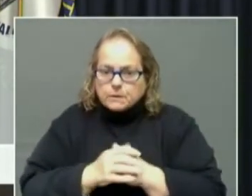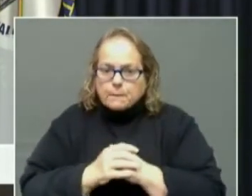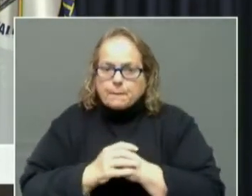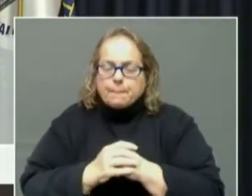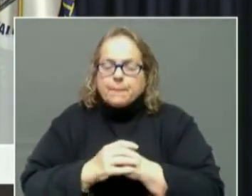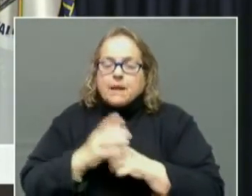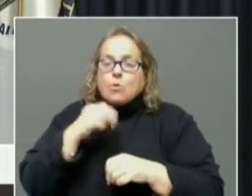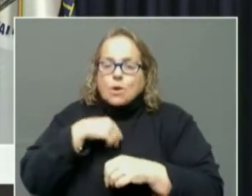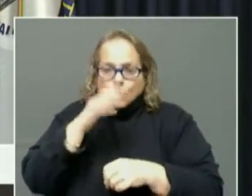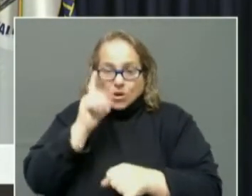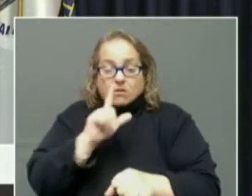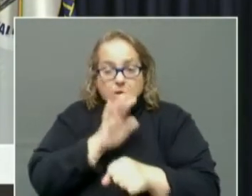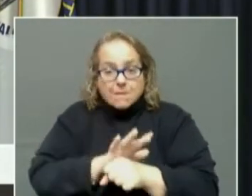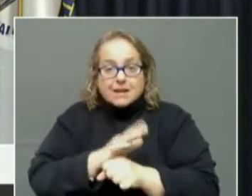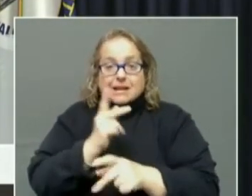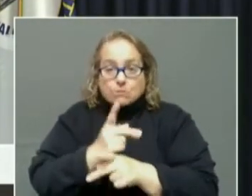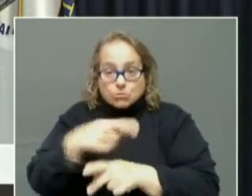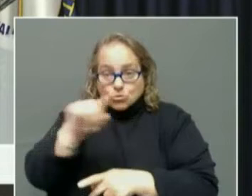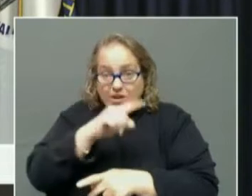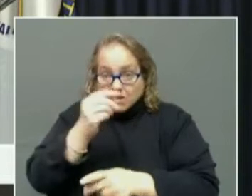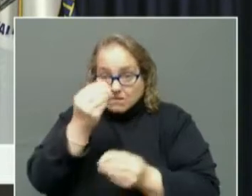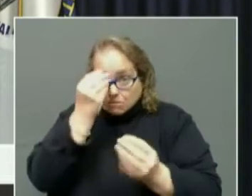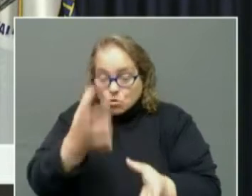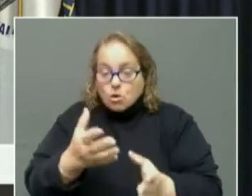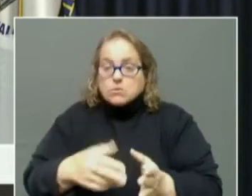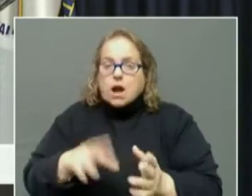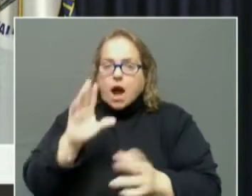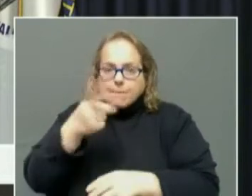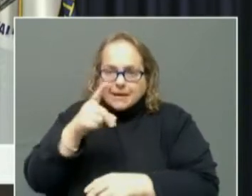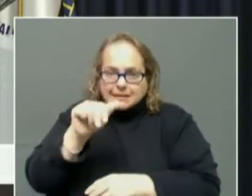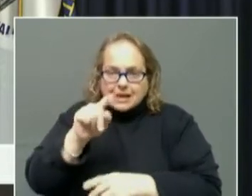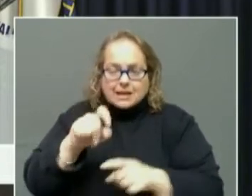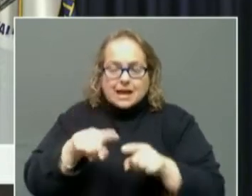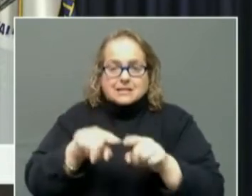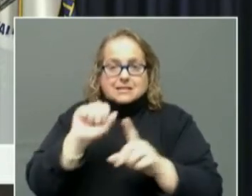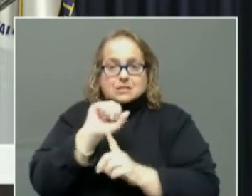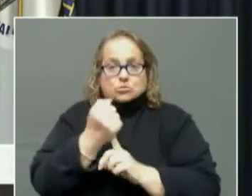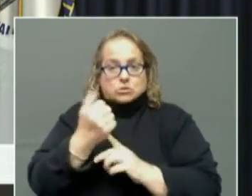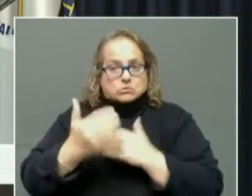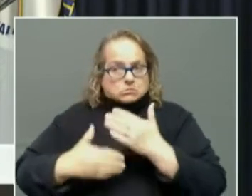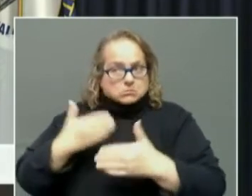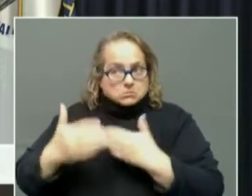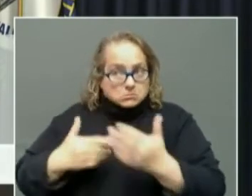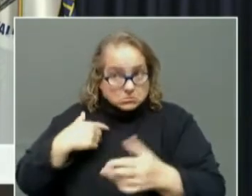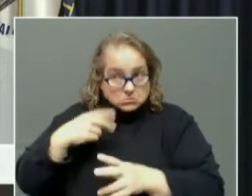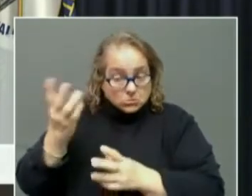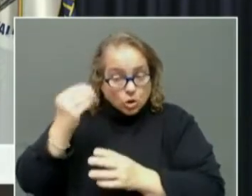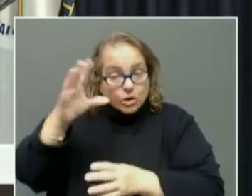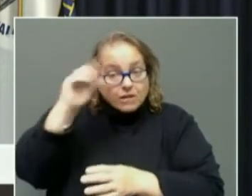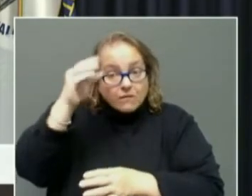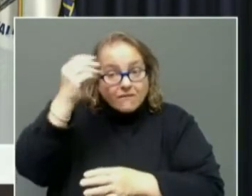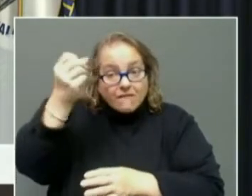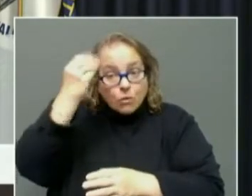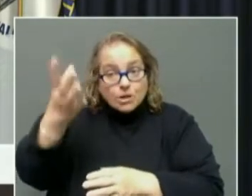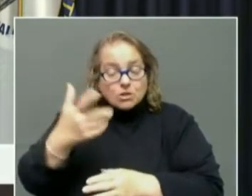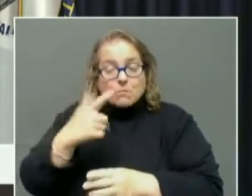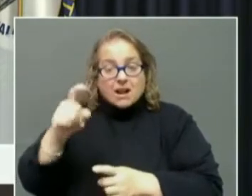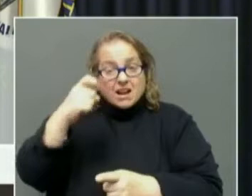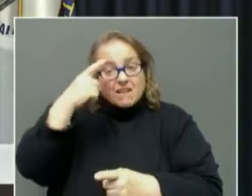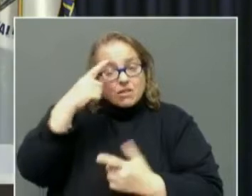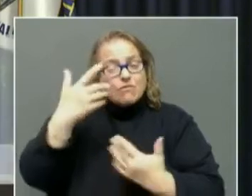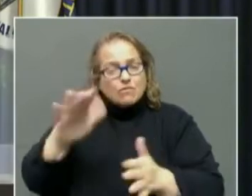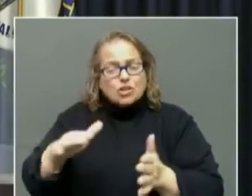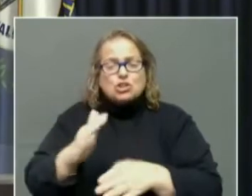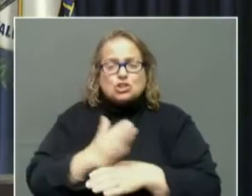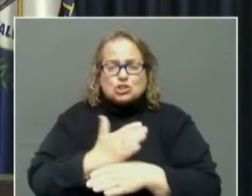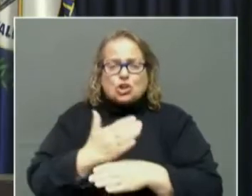updated as the situation evolves. And again, the governor has already shared very compelling statistics that show that the